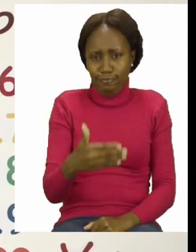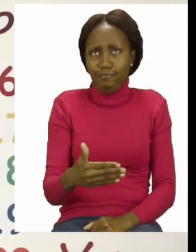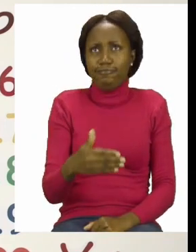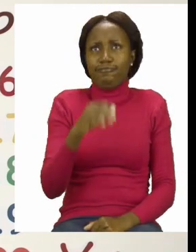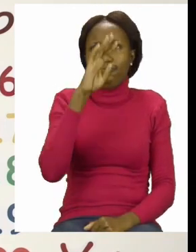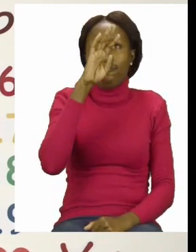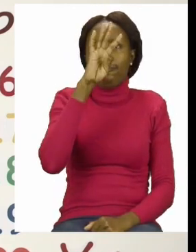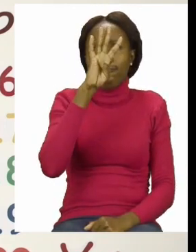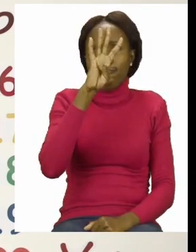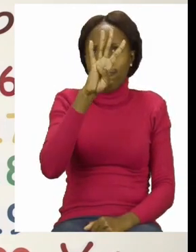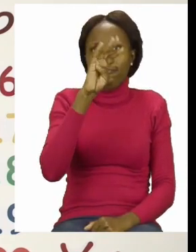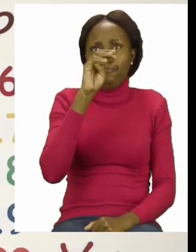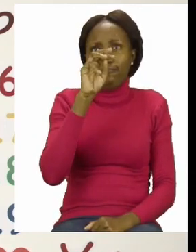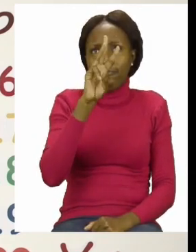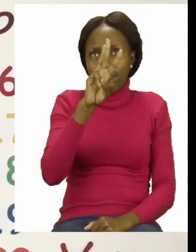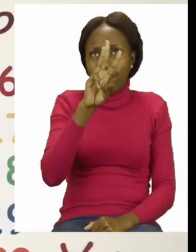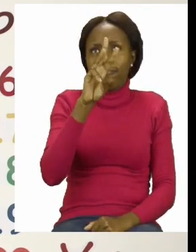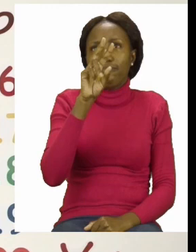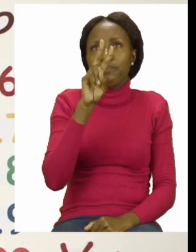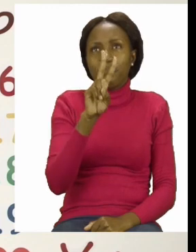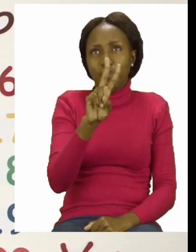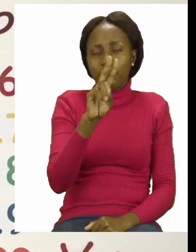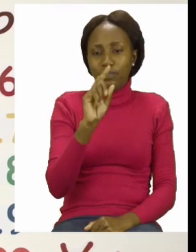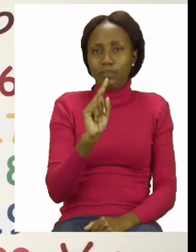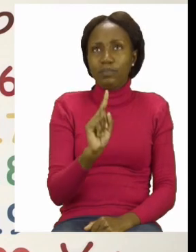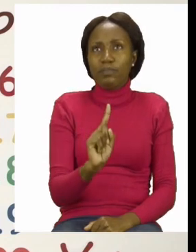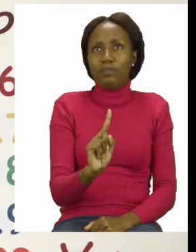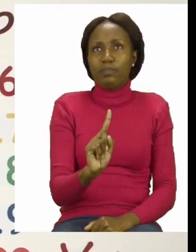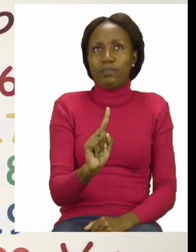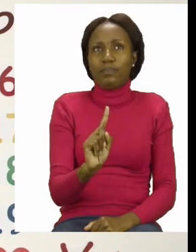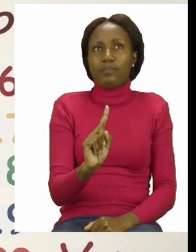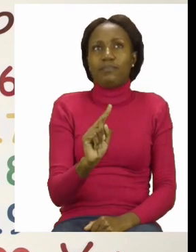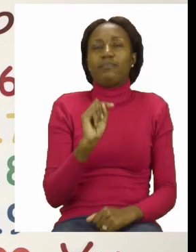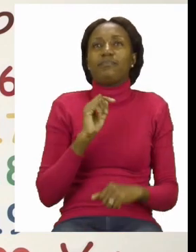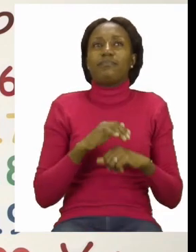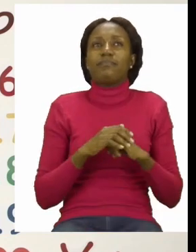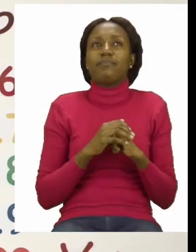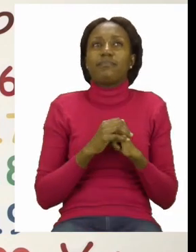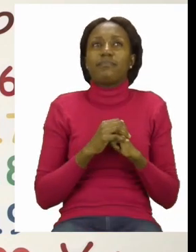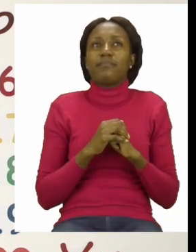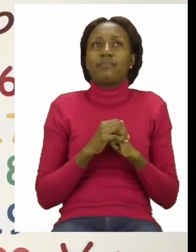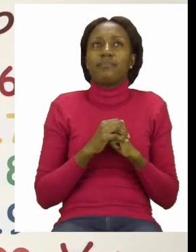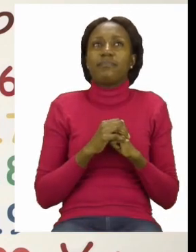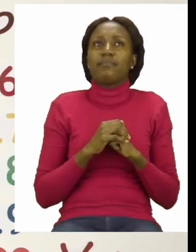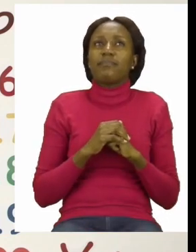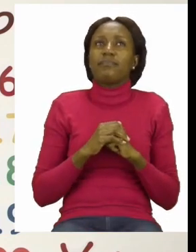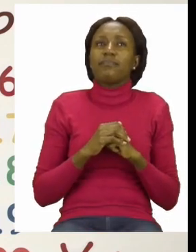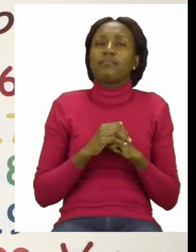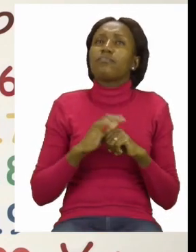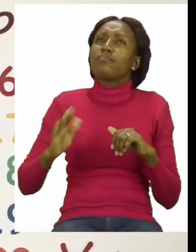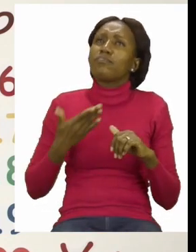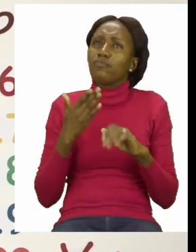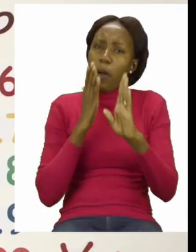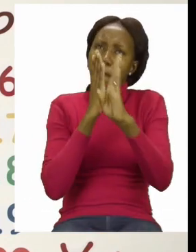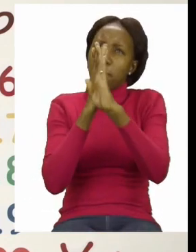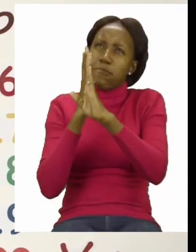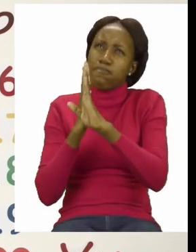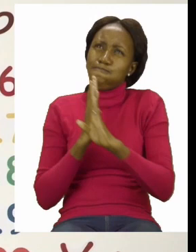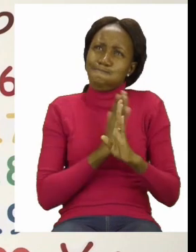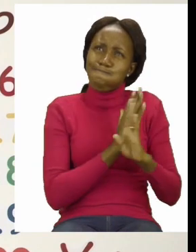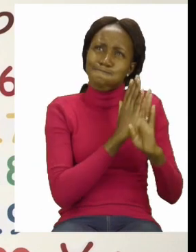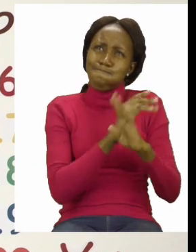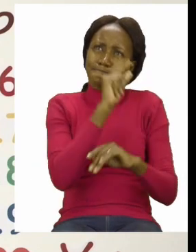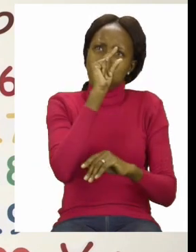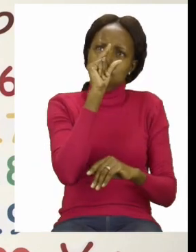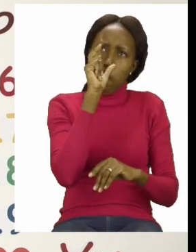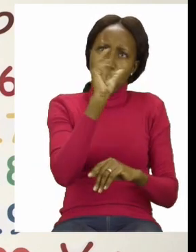5, 4, 3, 2, 1. And we want to arrange them properly. So